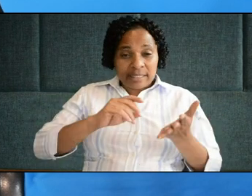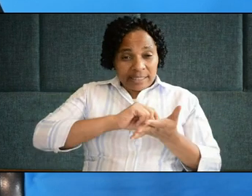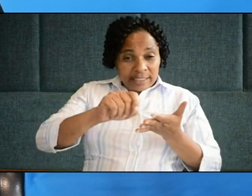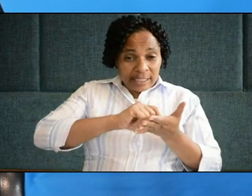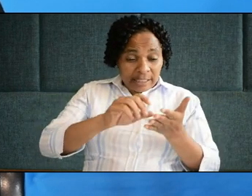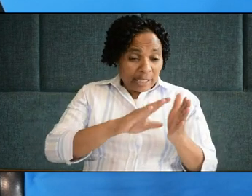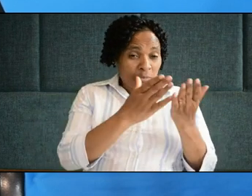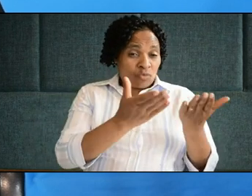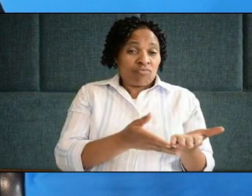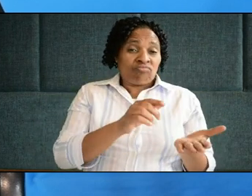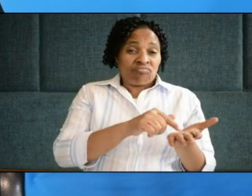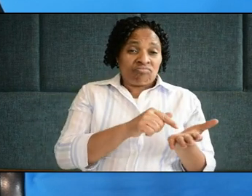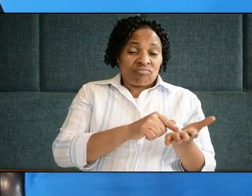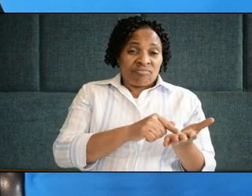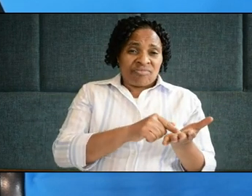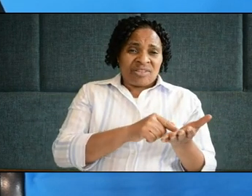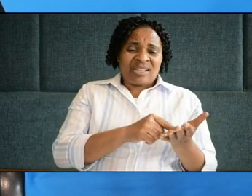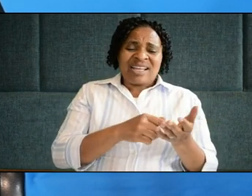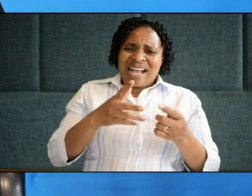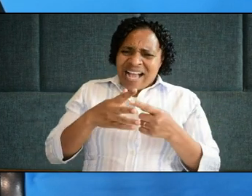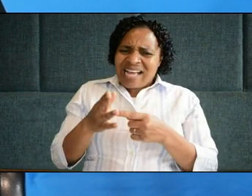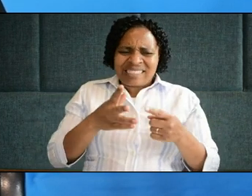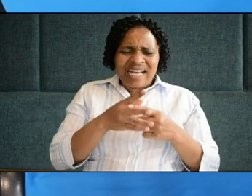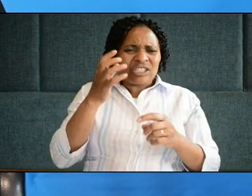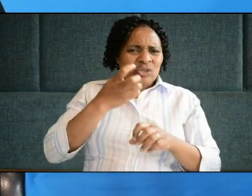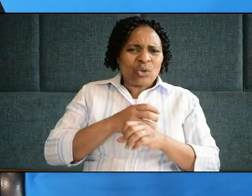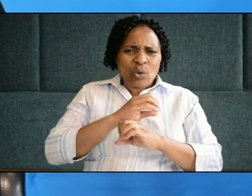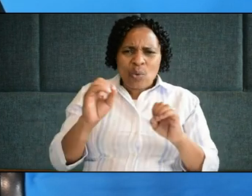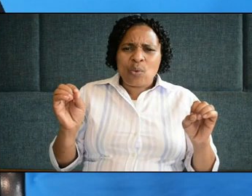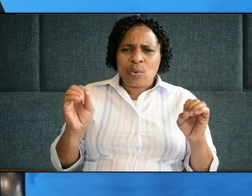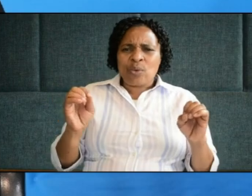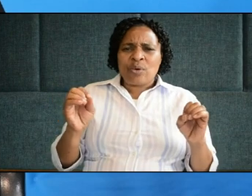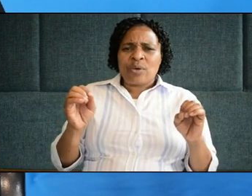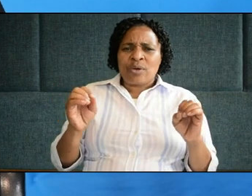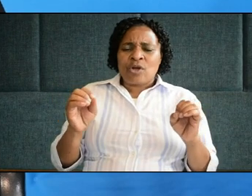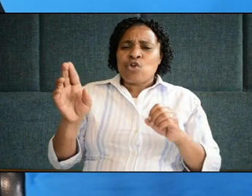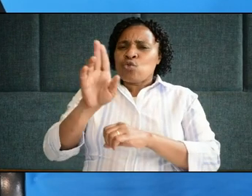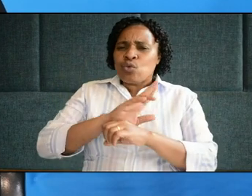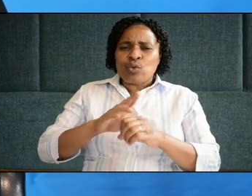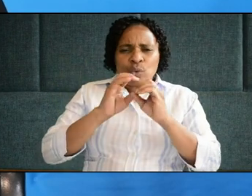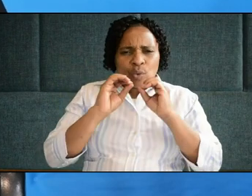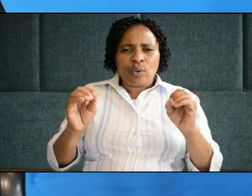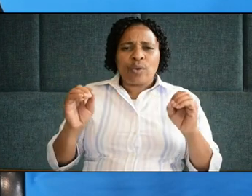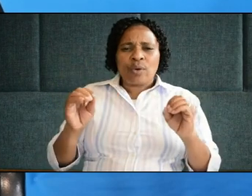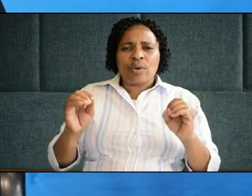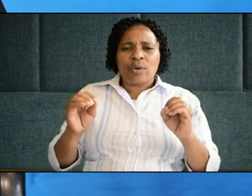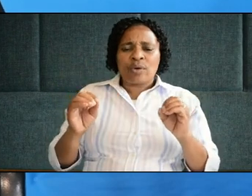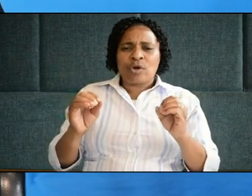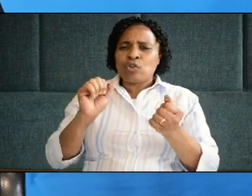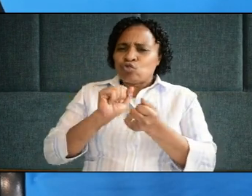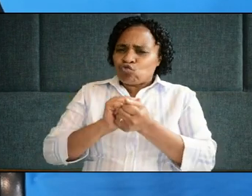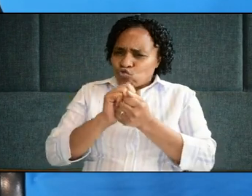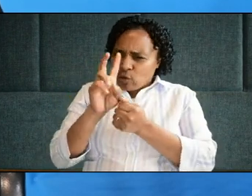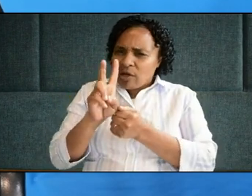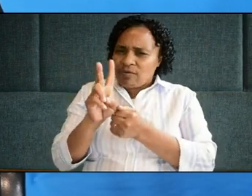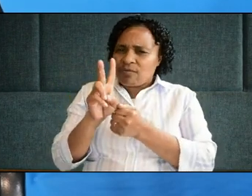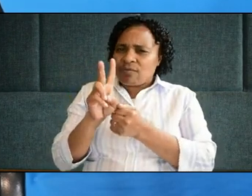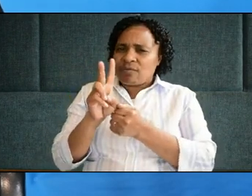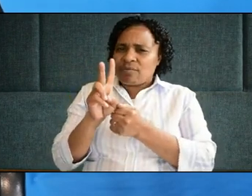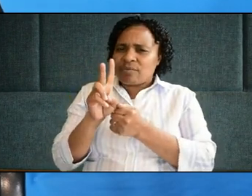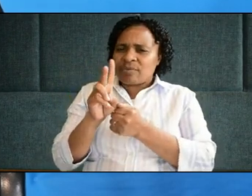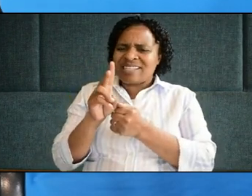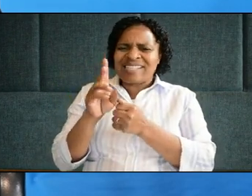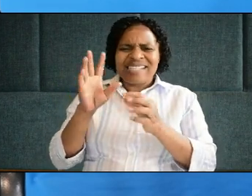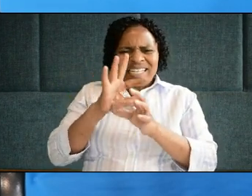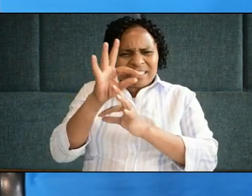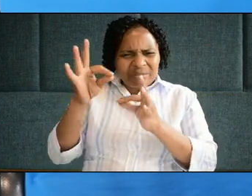book, an altar of uncut stones, on which no iron tune had been used. 12 uncut stones, piled in a